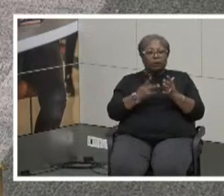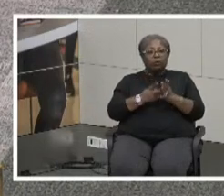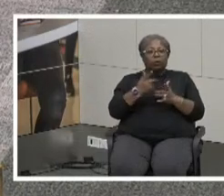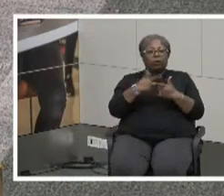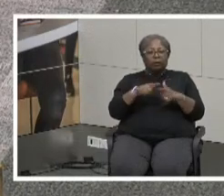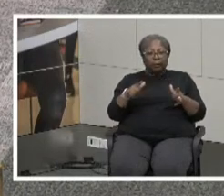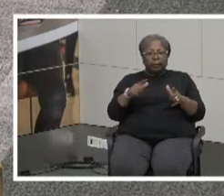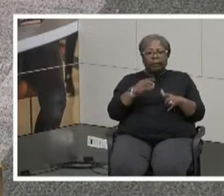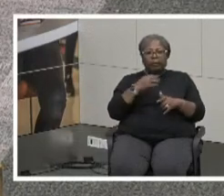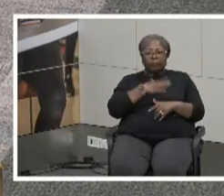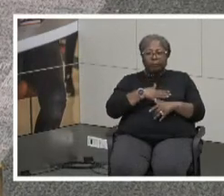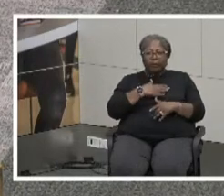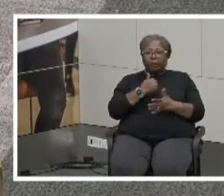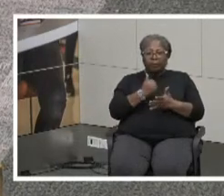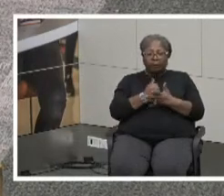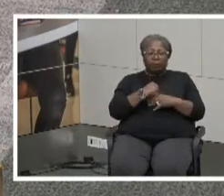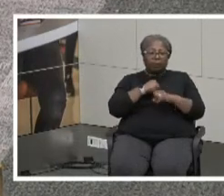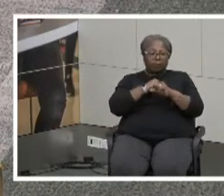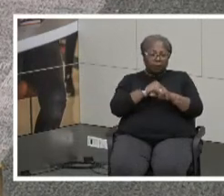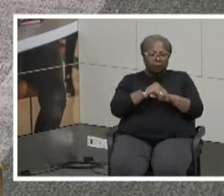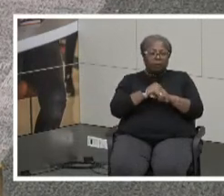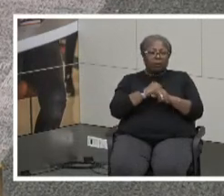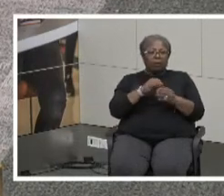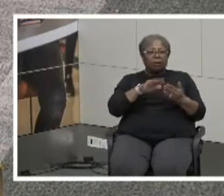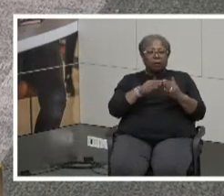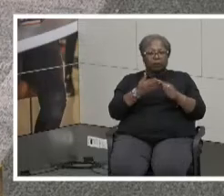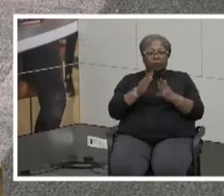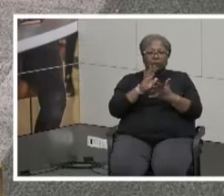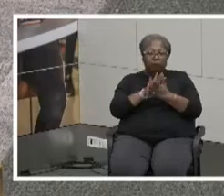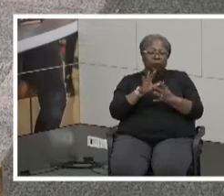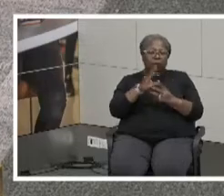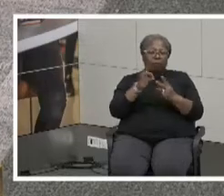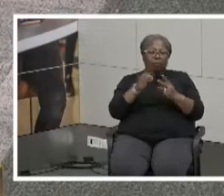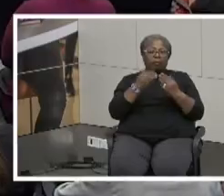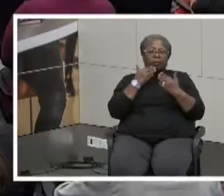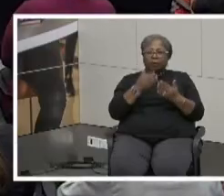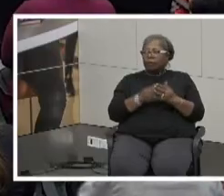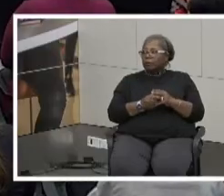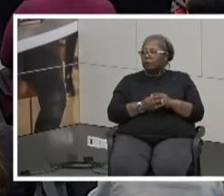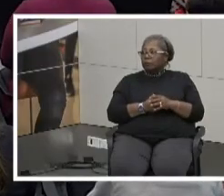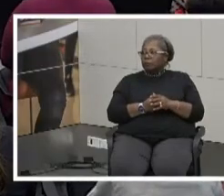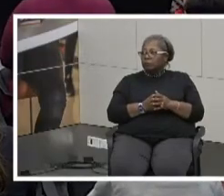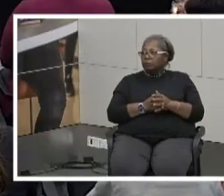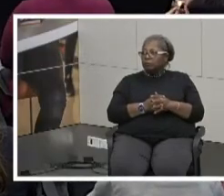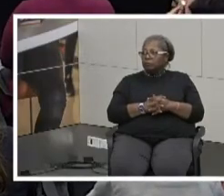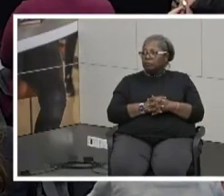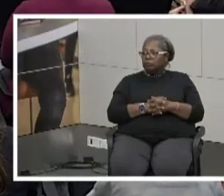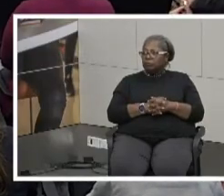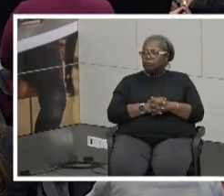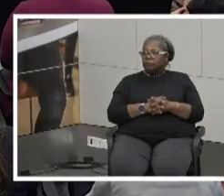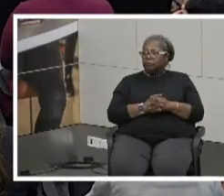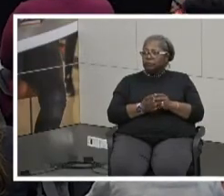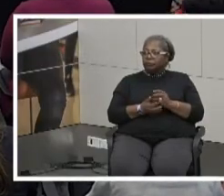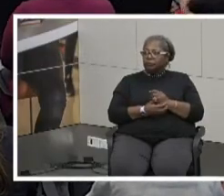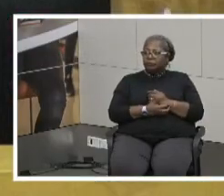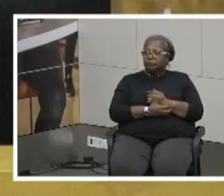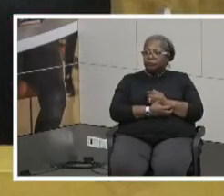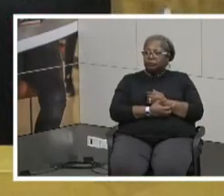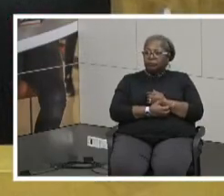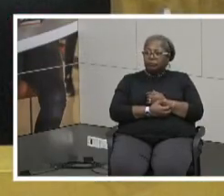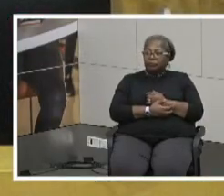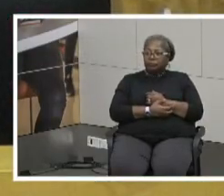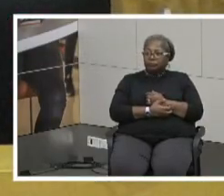set and please help protect the neighborhood School option thank you thank